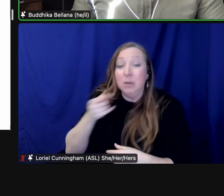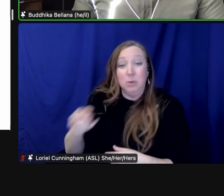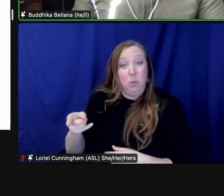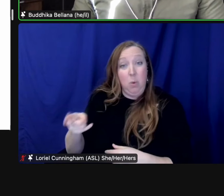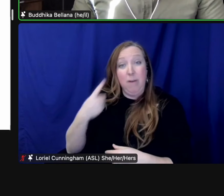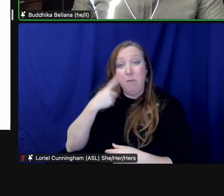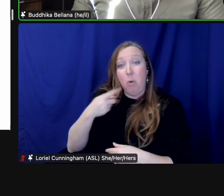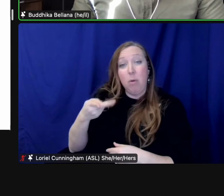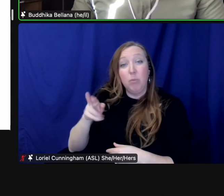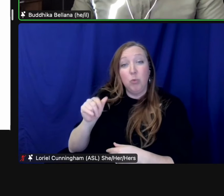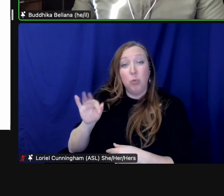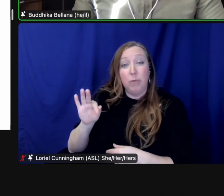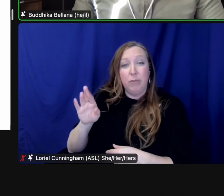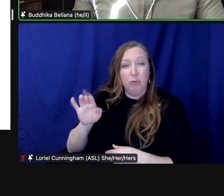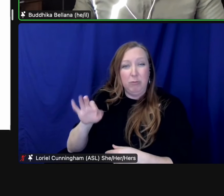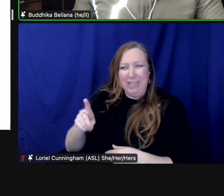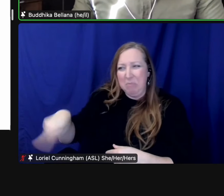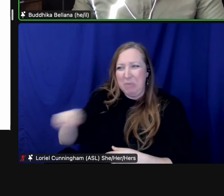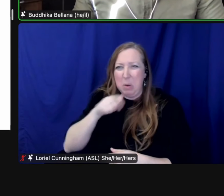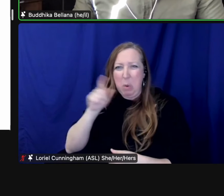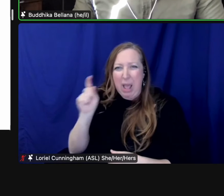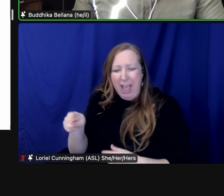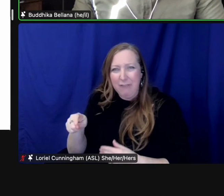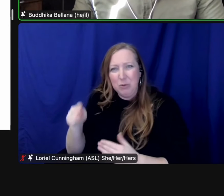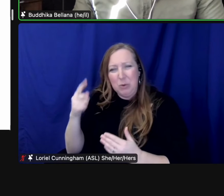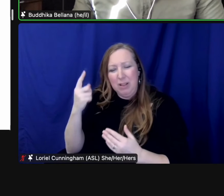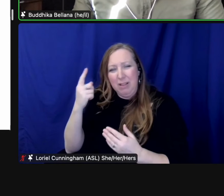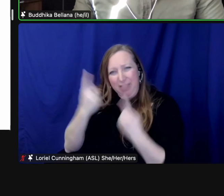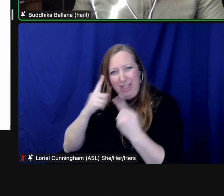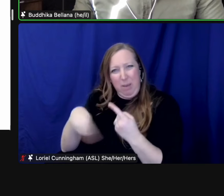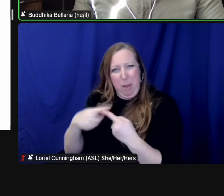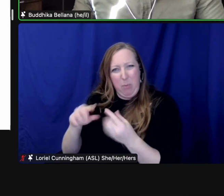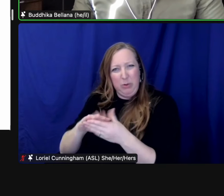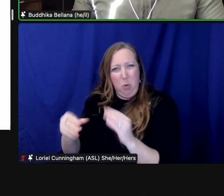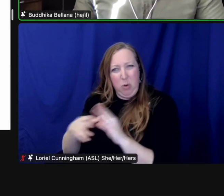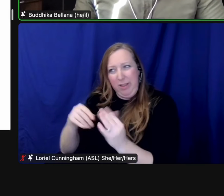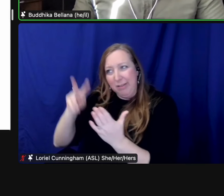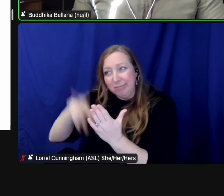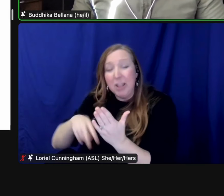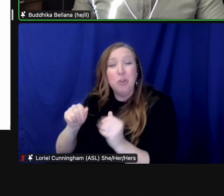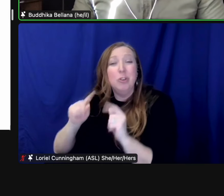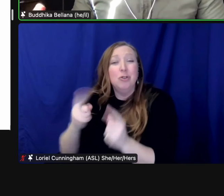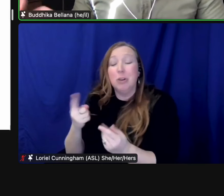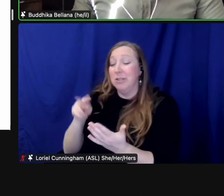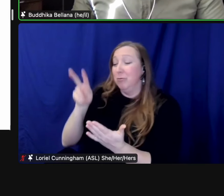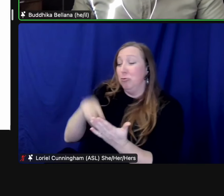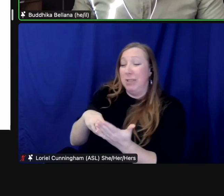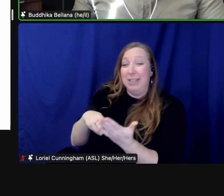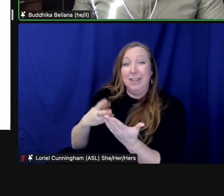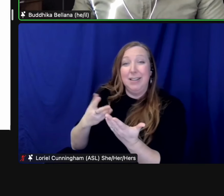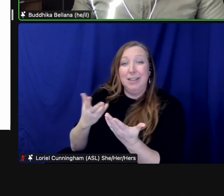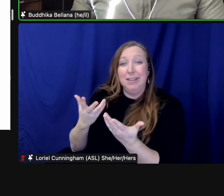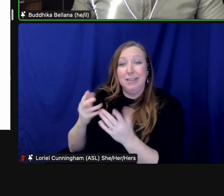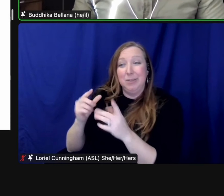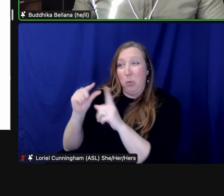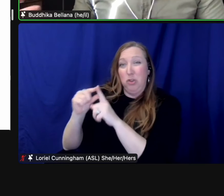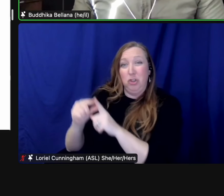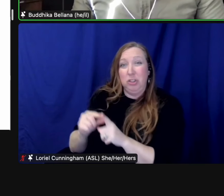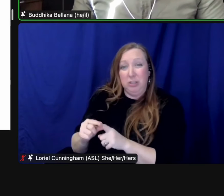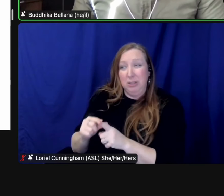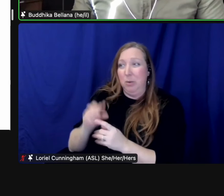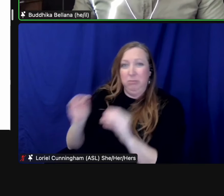overall meaning of the story. Technically, they could perform this task on randomly scrambled words, but it's the coherent story. They're